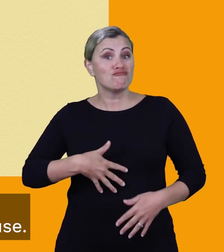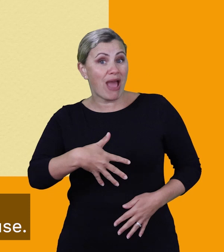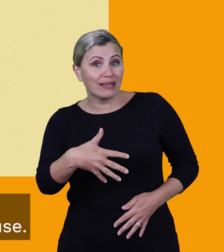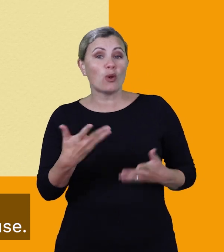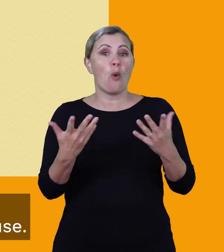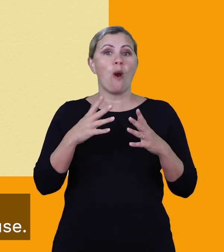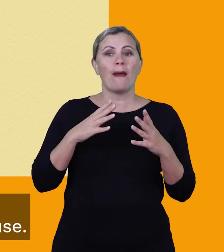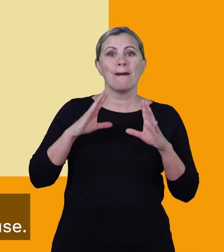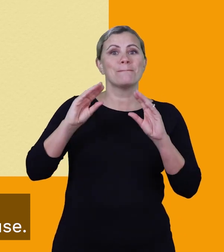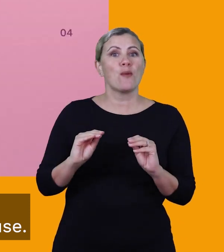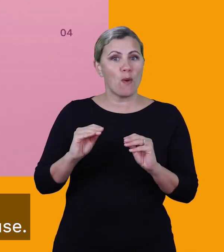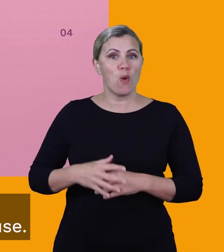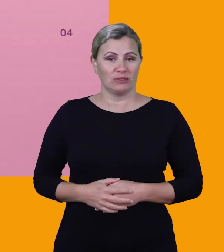menopause.